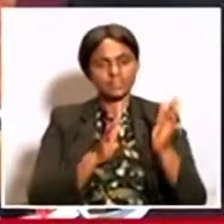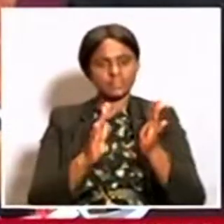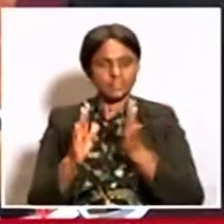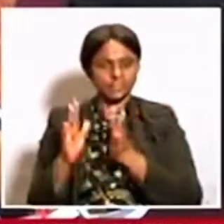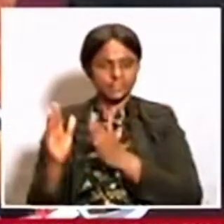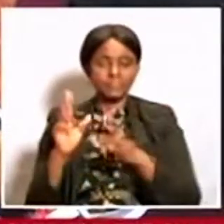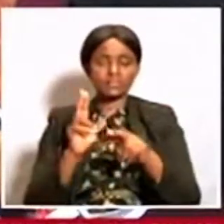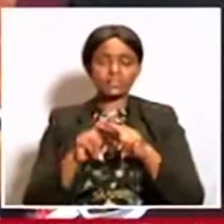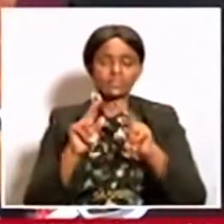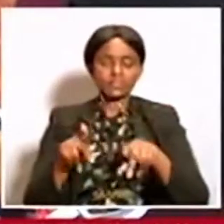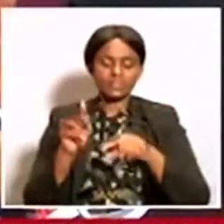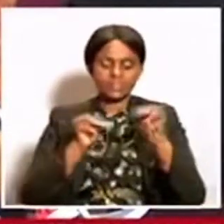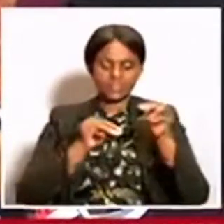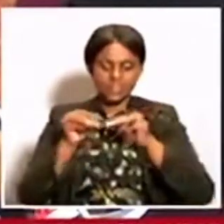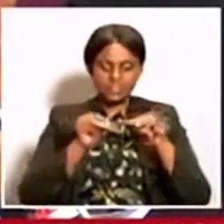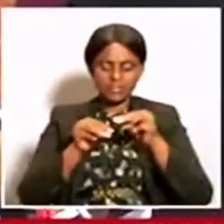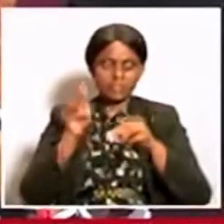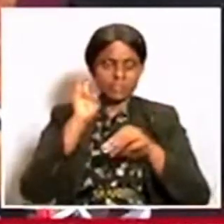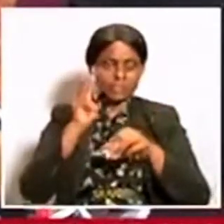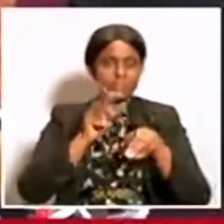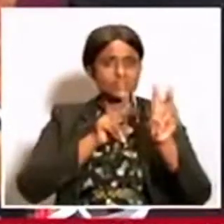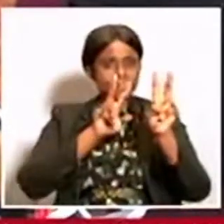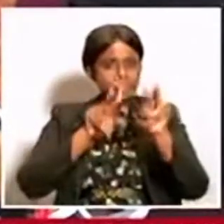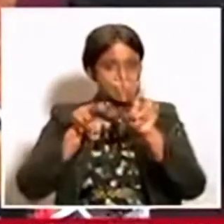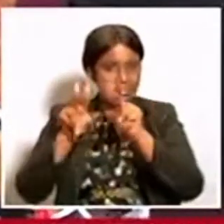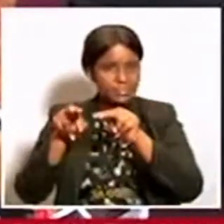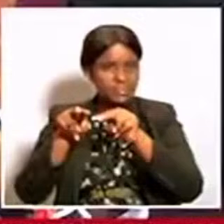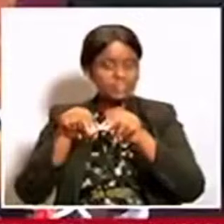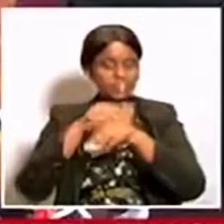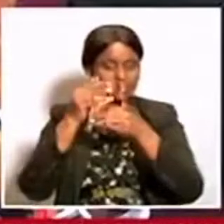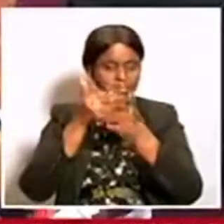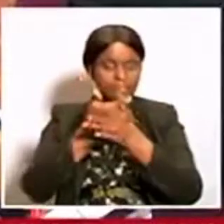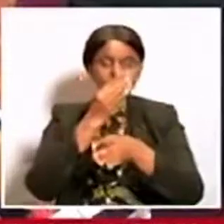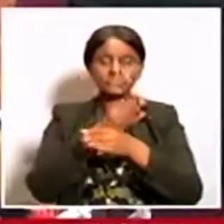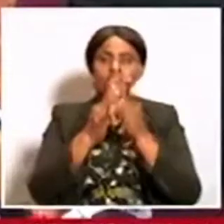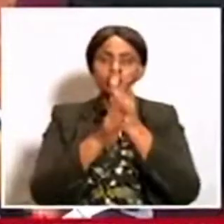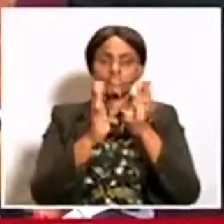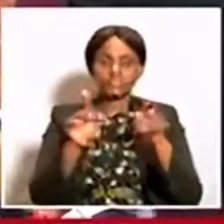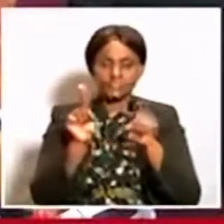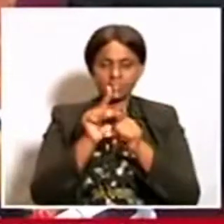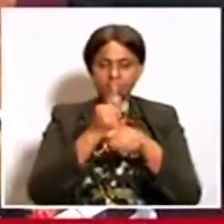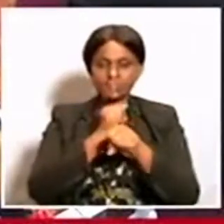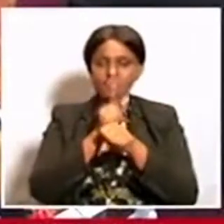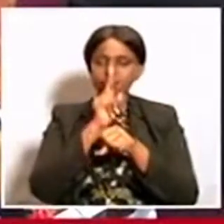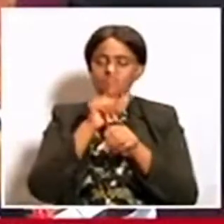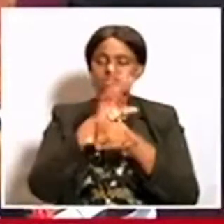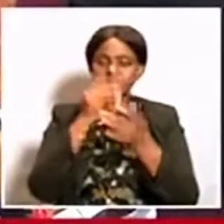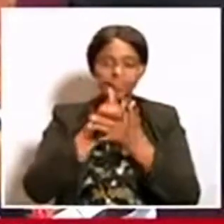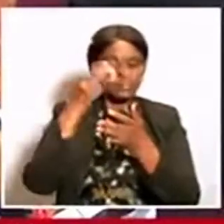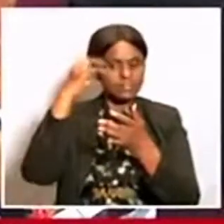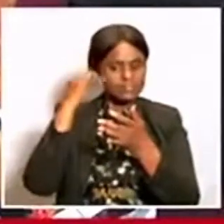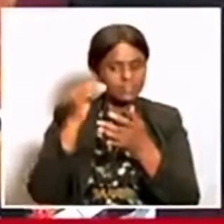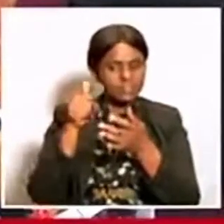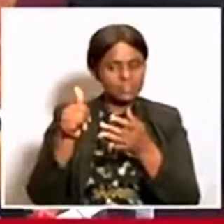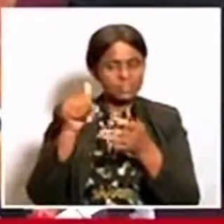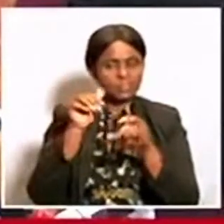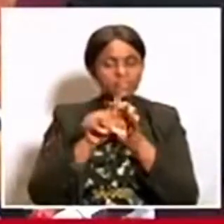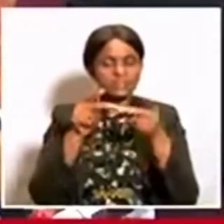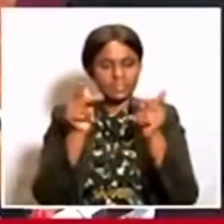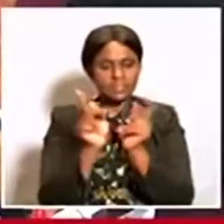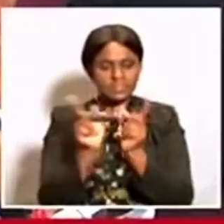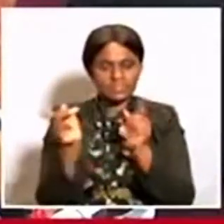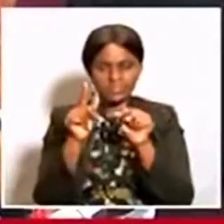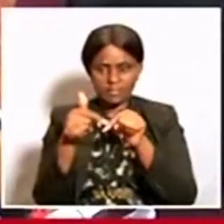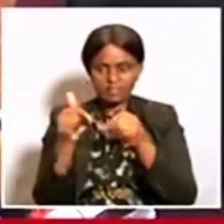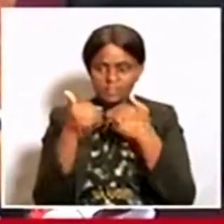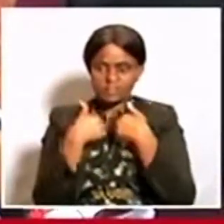Measures Chair, the management will closely monitor all the contractors and ensure that officers are present on site when they are